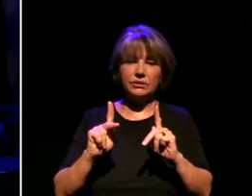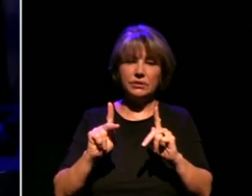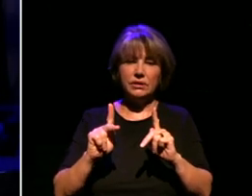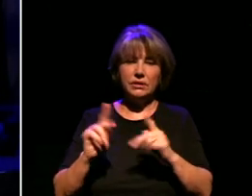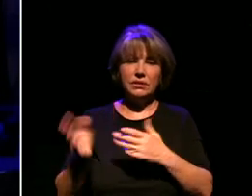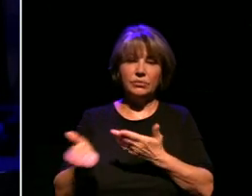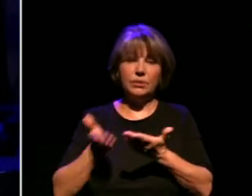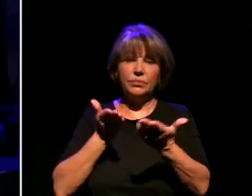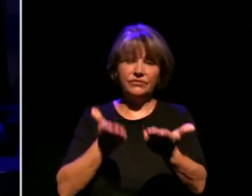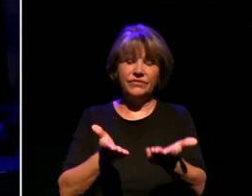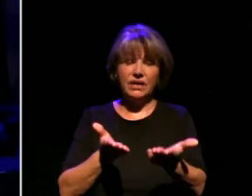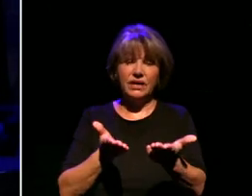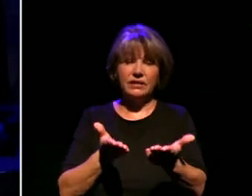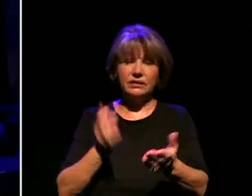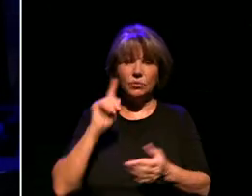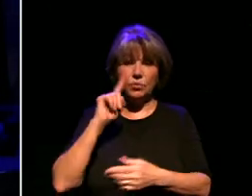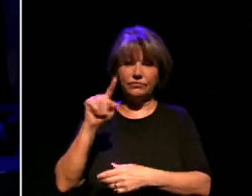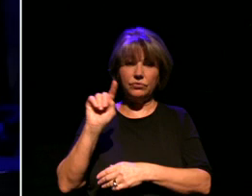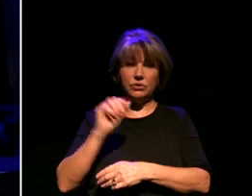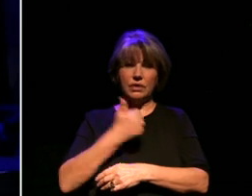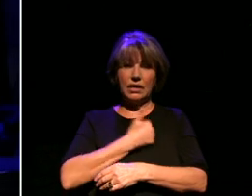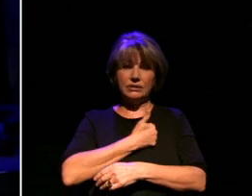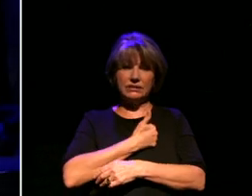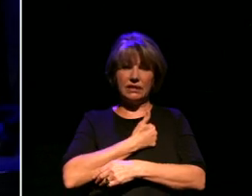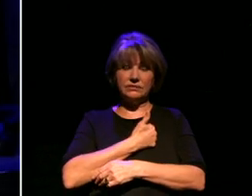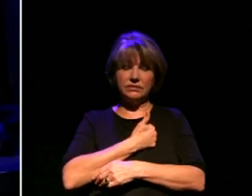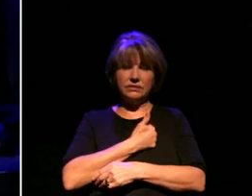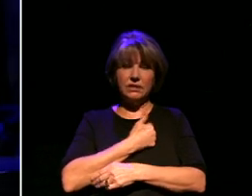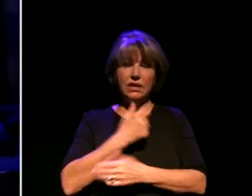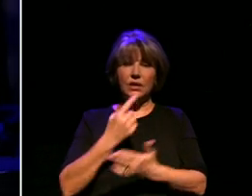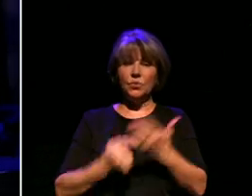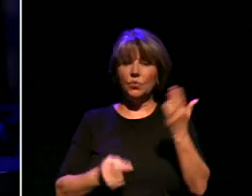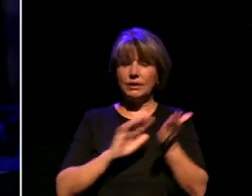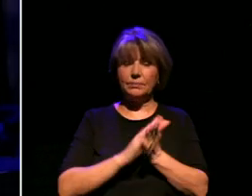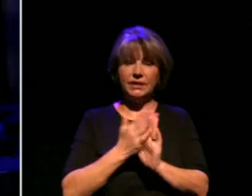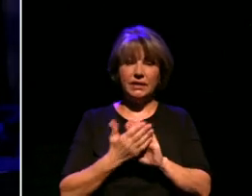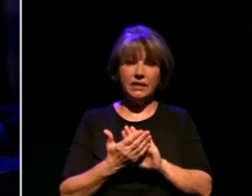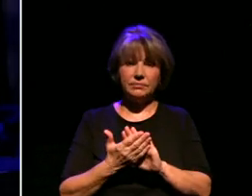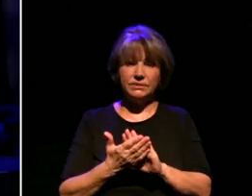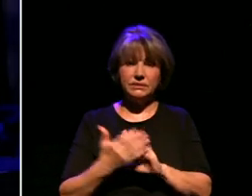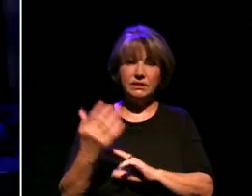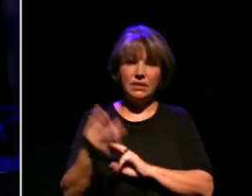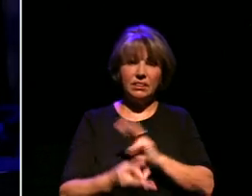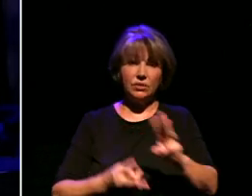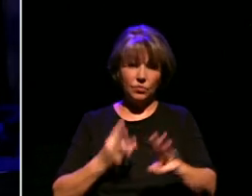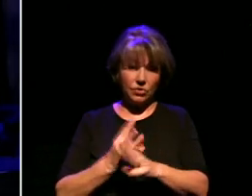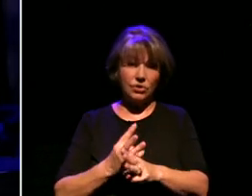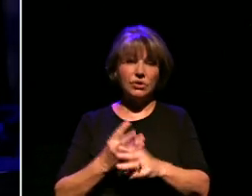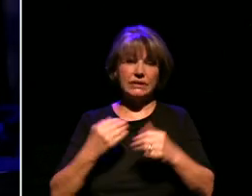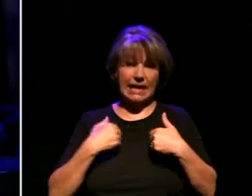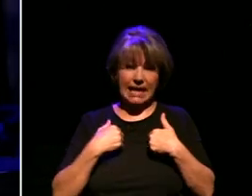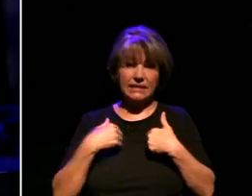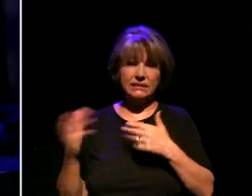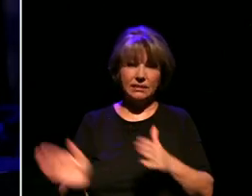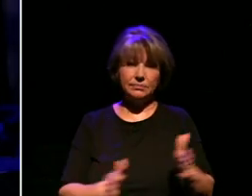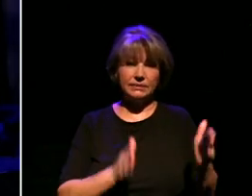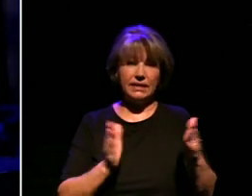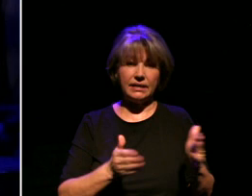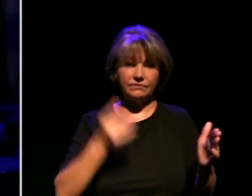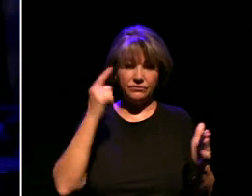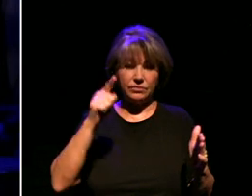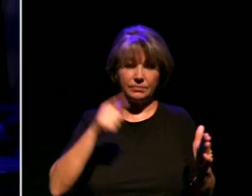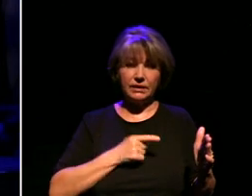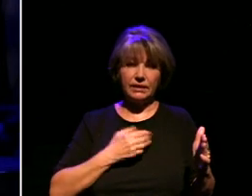kids or even for ourselves. And what it turns into, if the world's going to have a plan for me, it's going to be just fueled